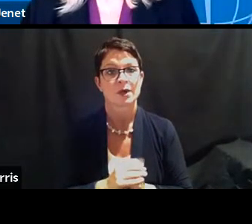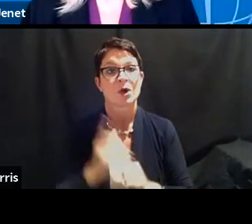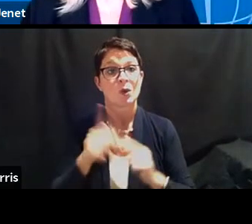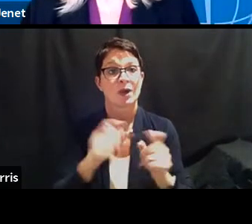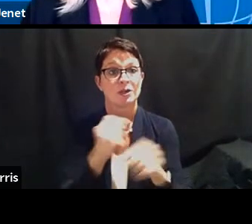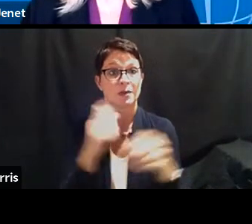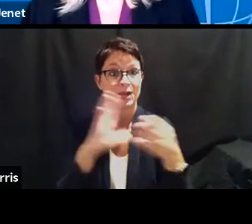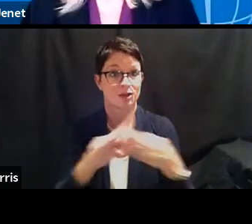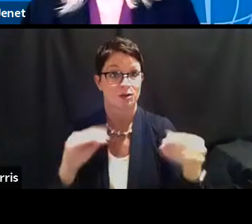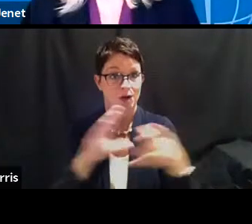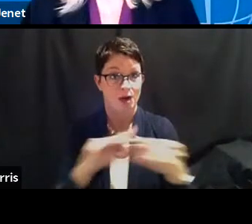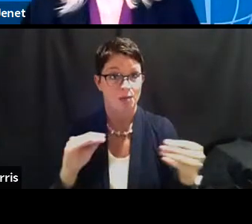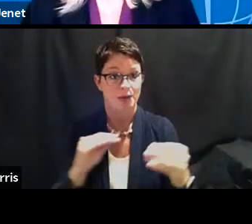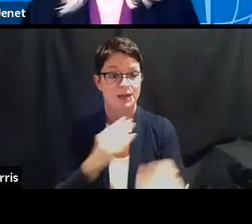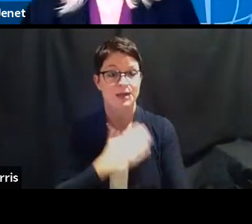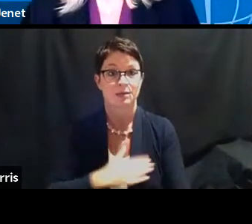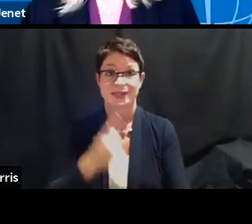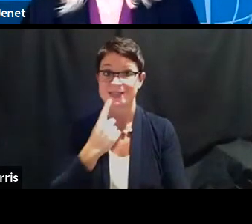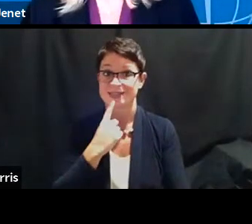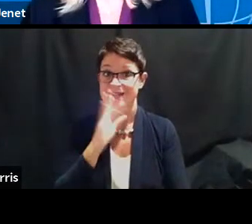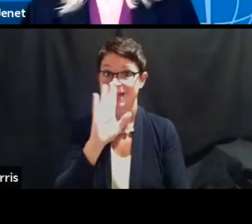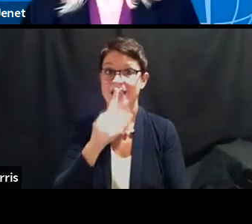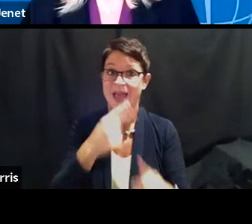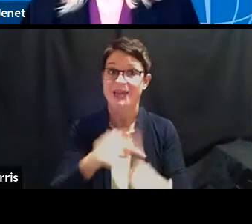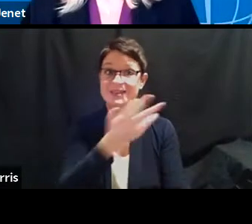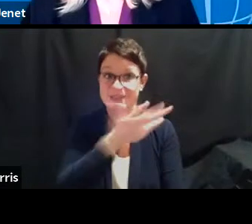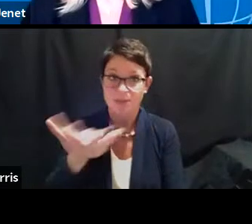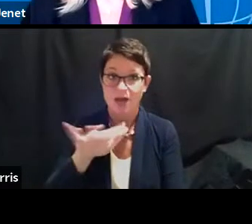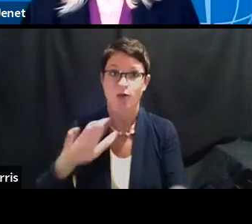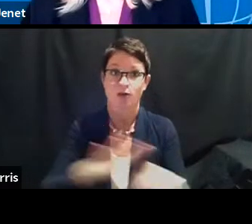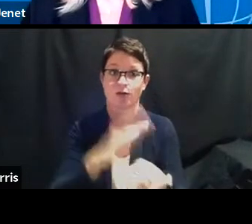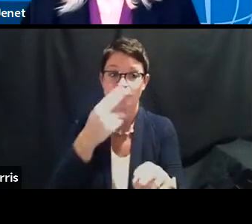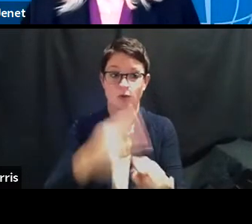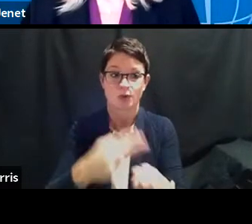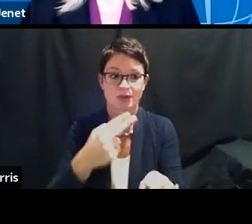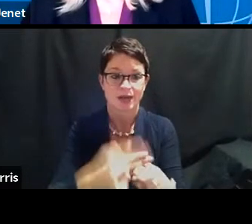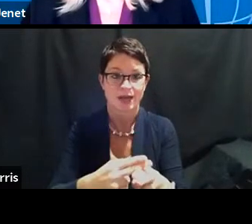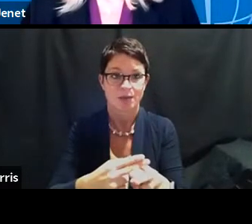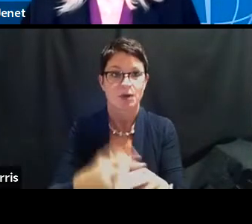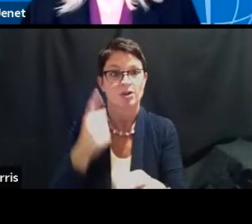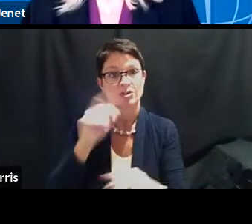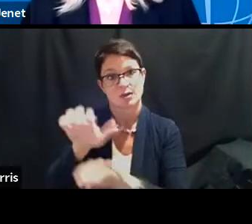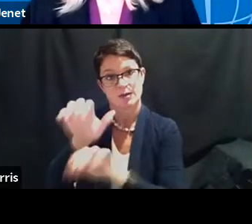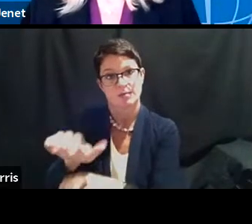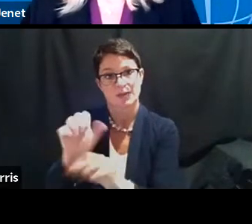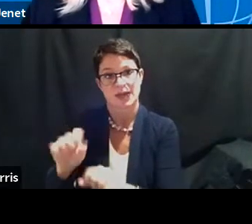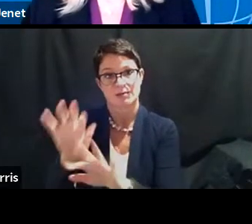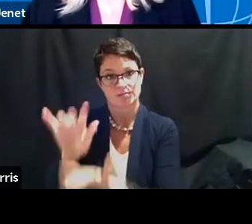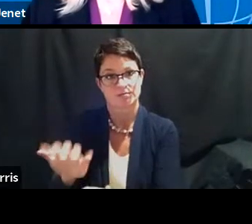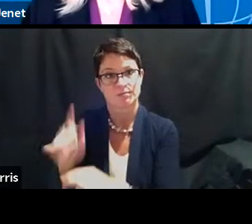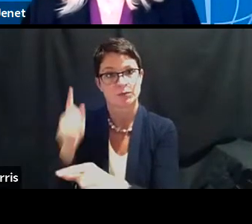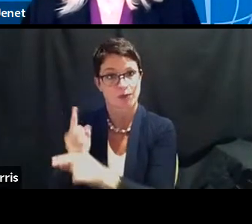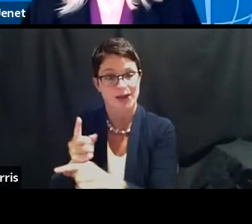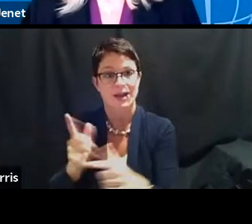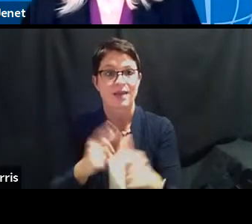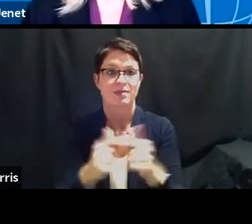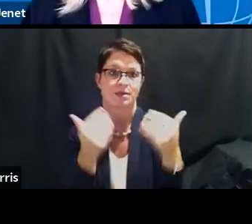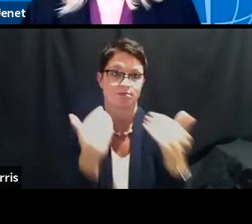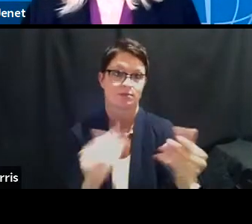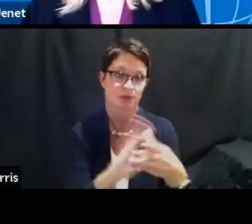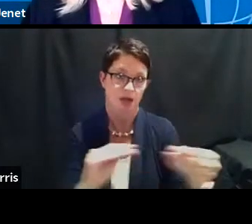make your comments, please state and spell your name to the stenographer, and then proceed with your